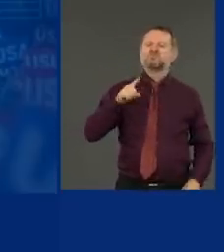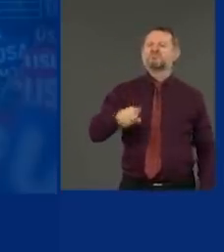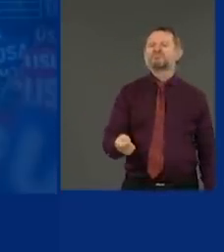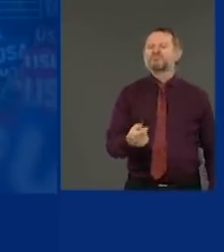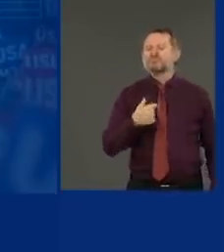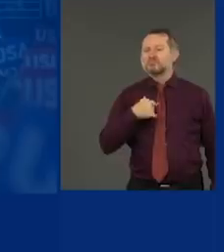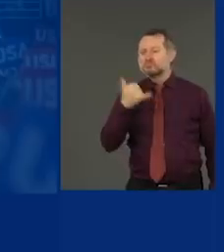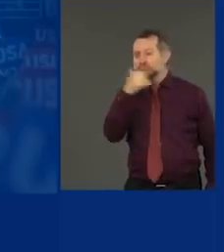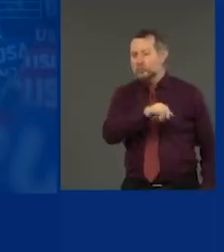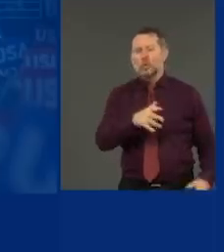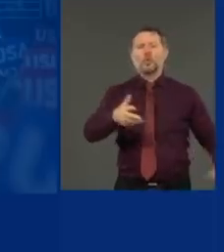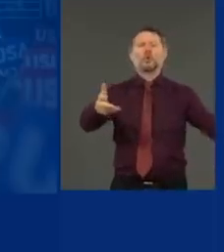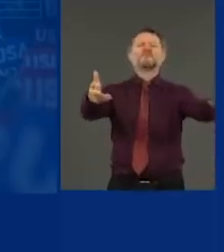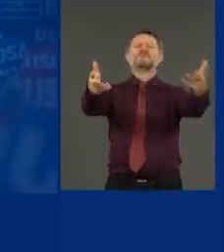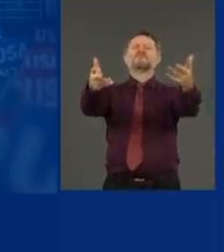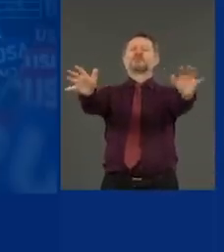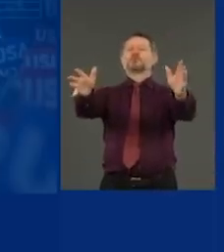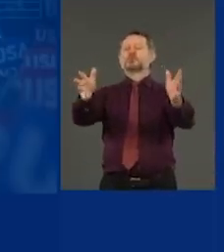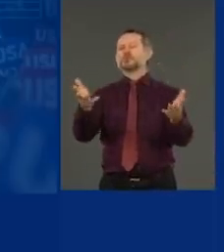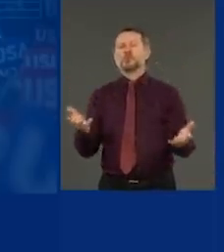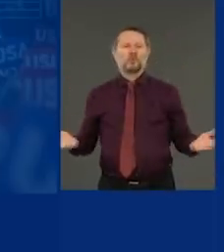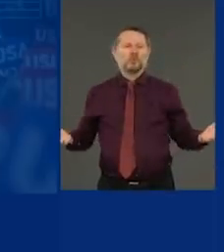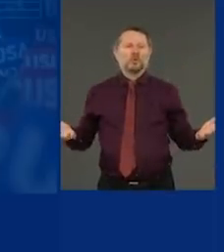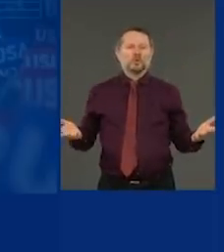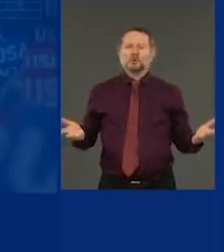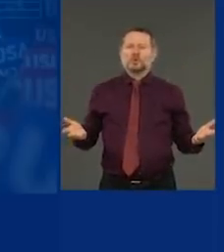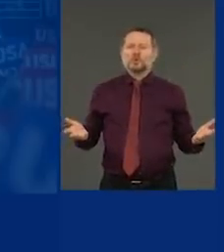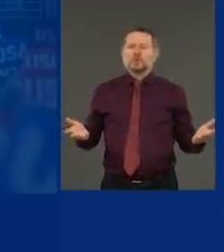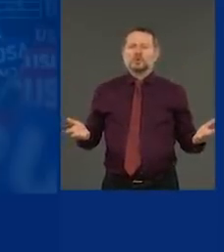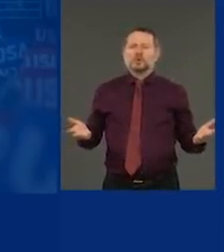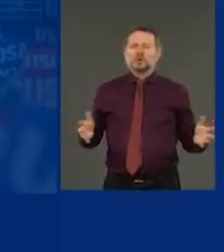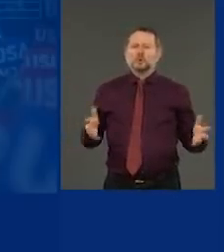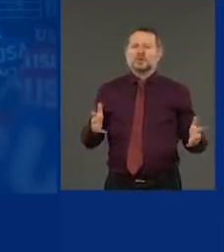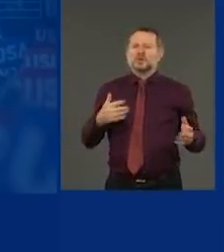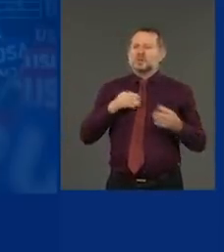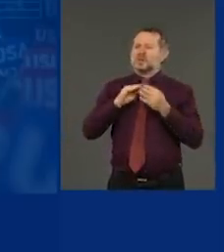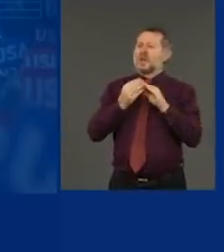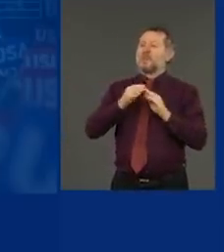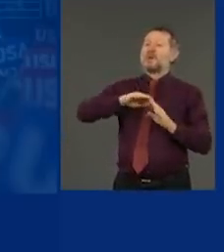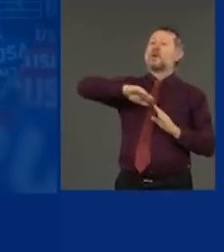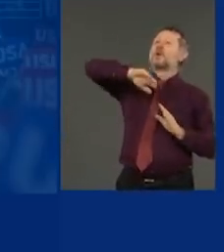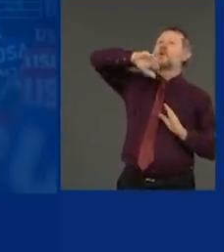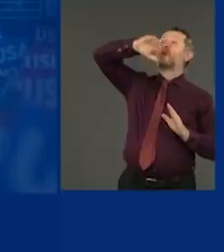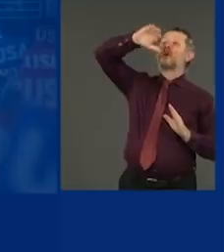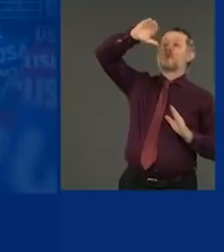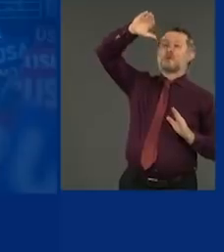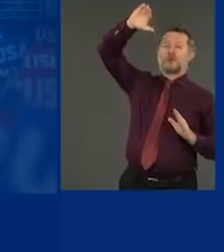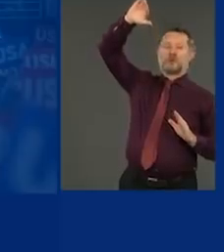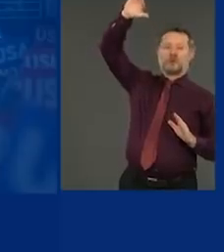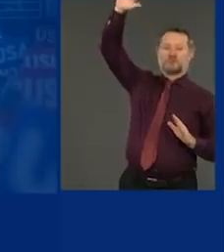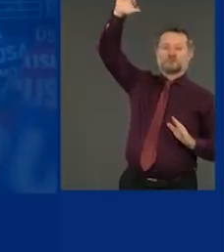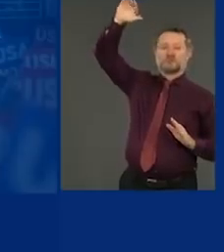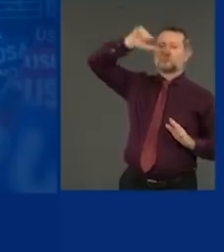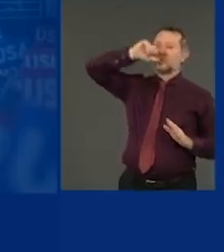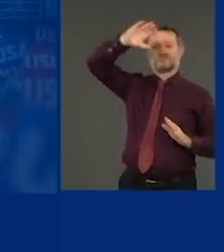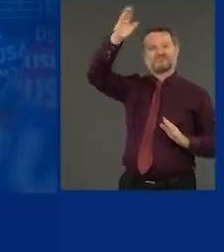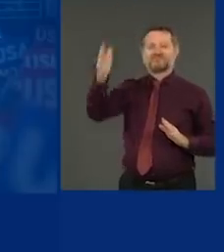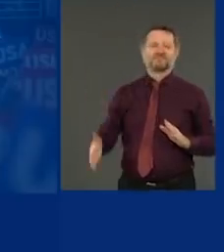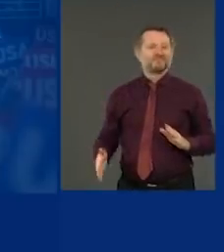significant portion of the population that did that, those numbers in that curve would be dramatically different.